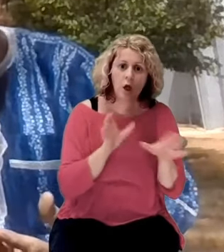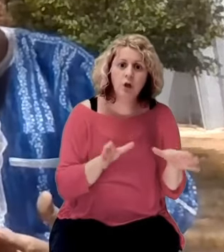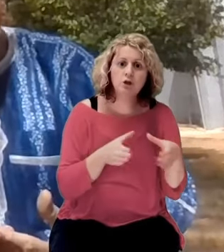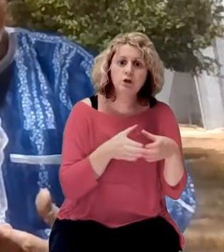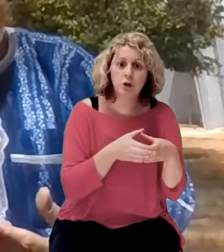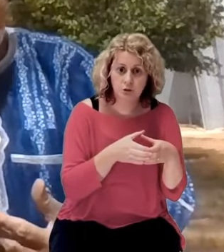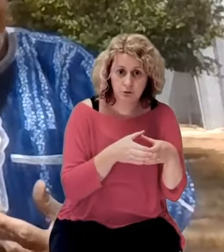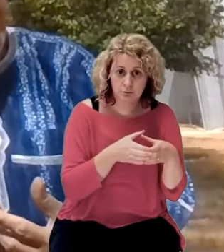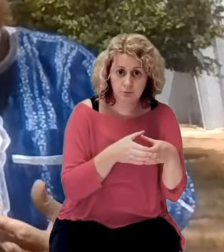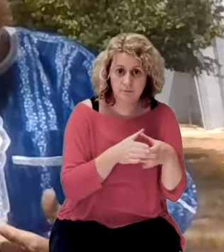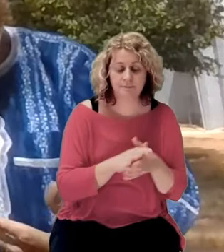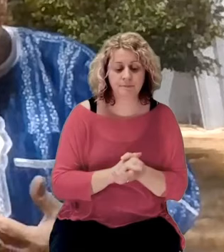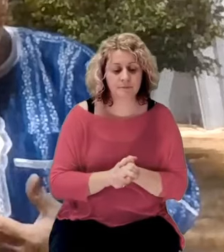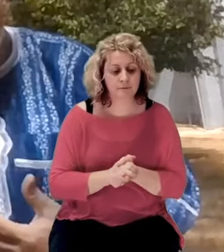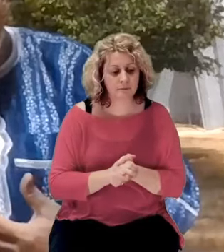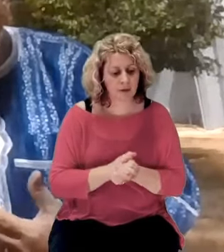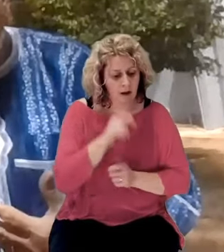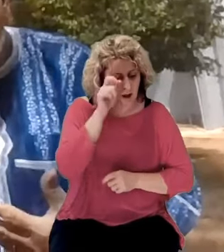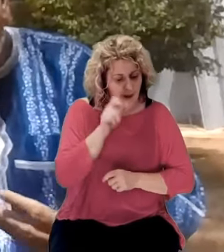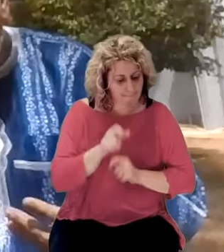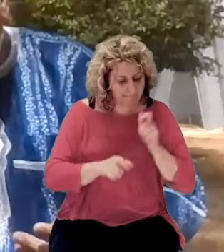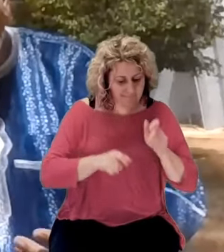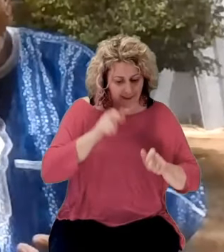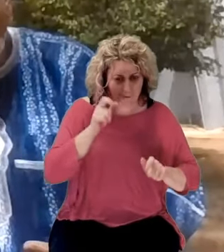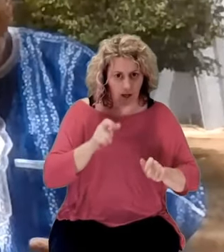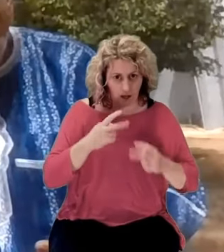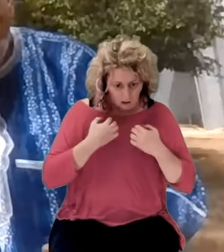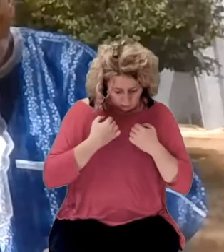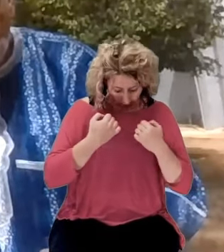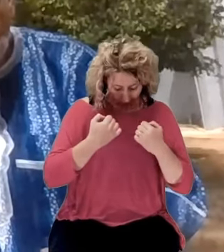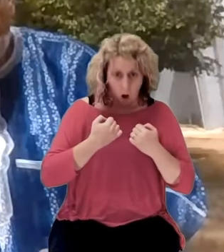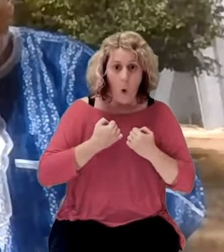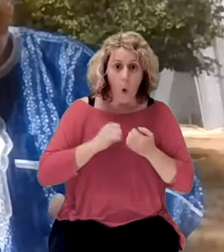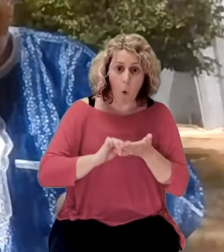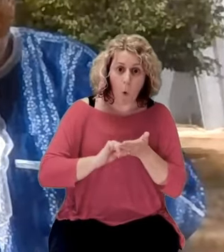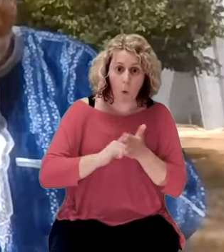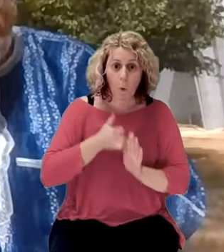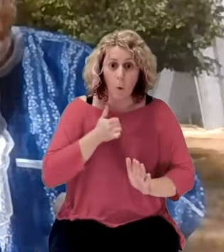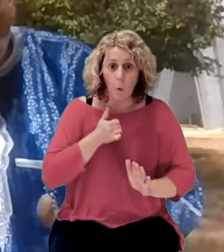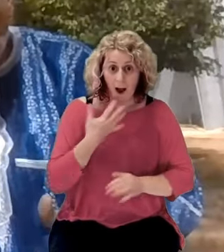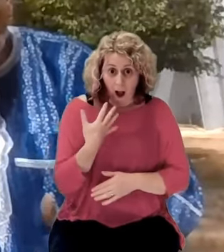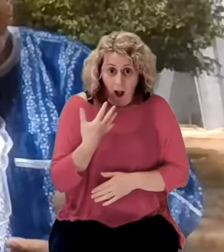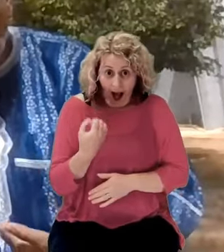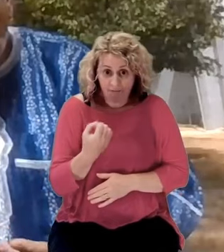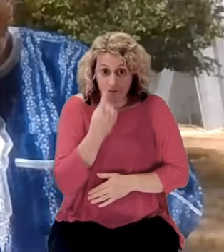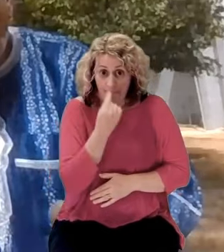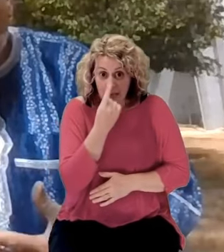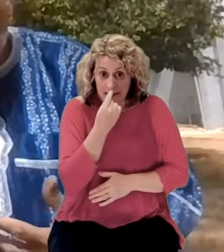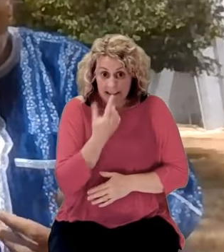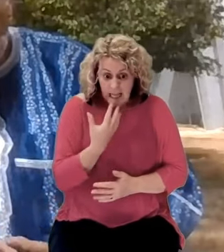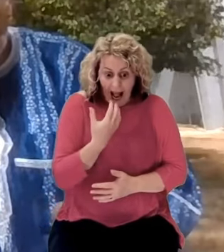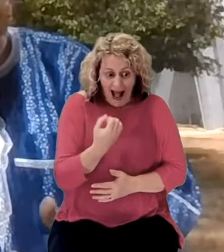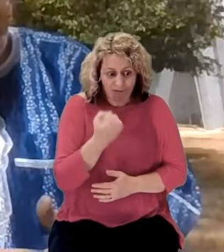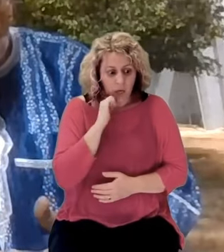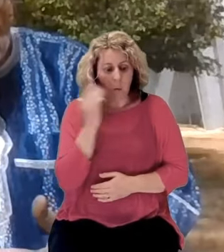church. And we're hopeful that through this, that as people begin to discover and develop their gifts